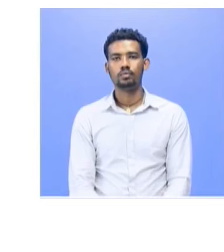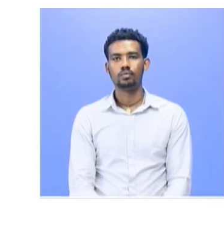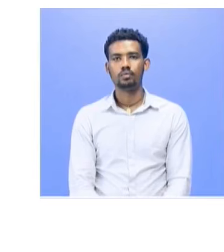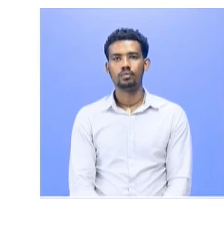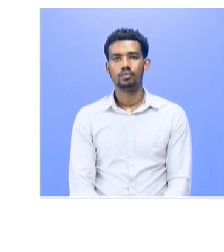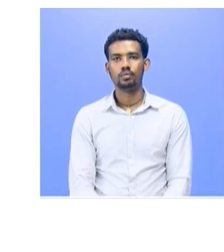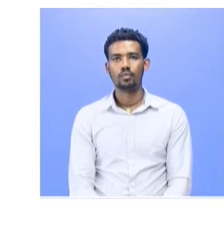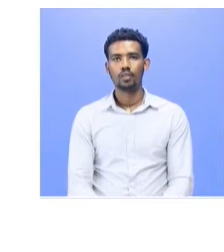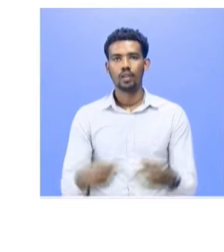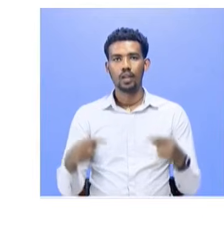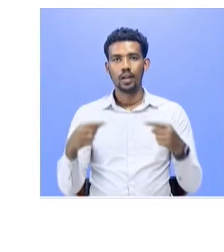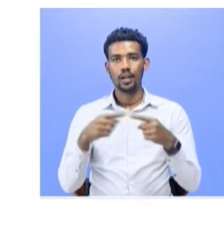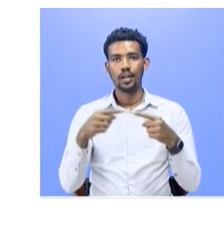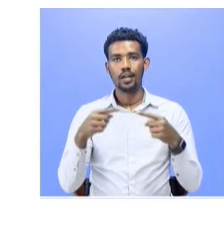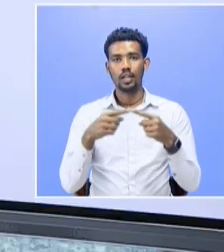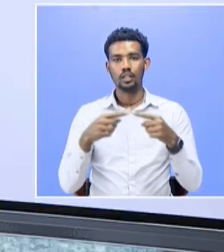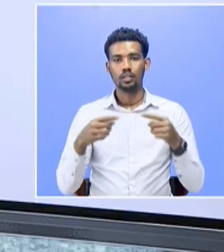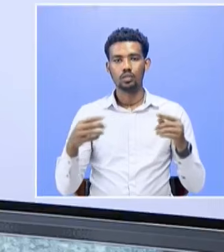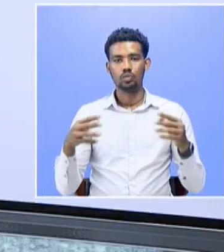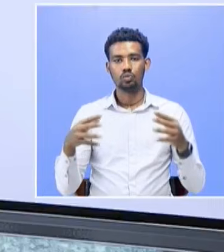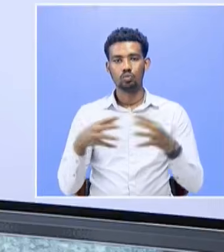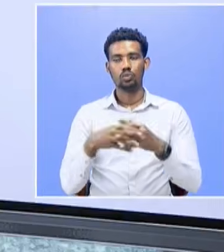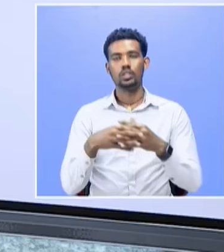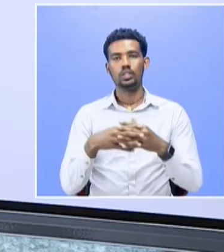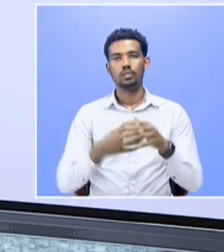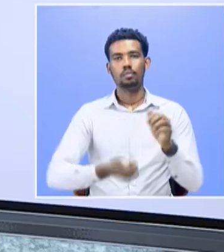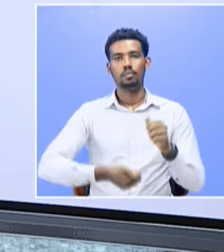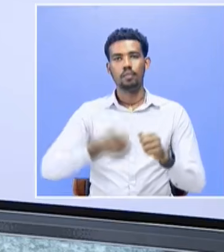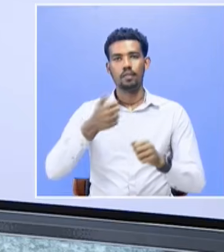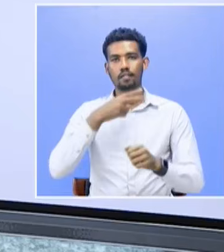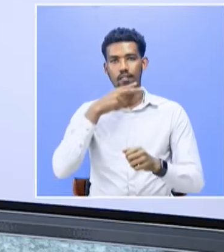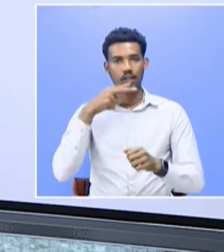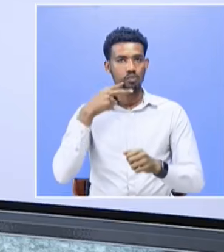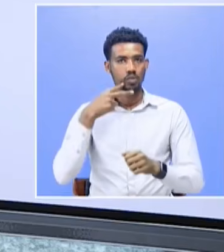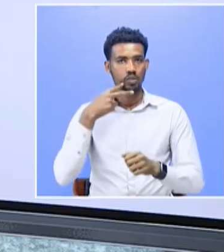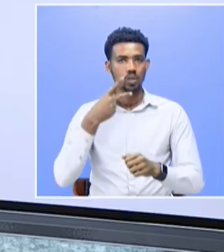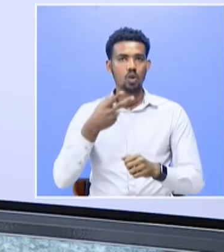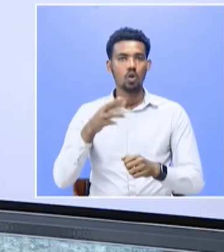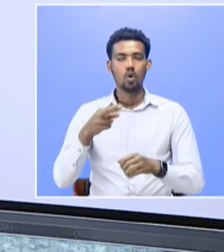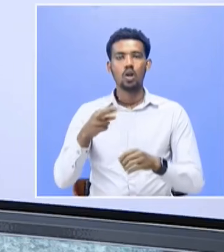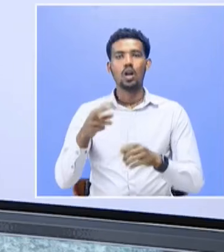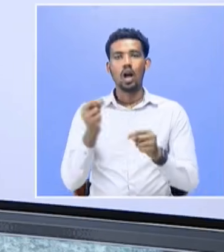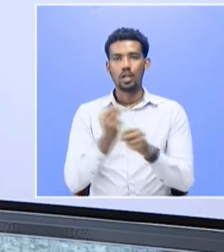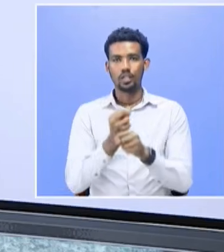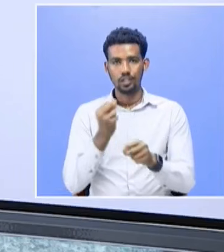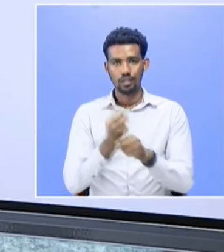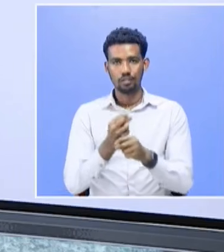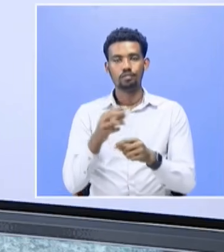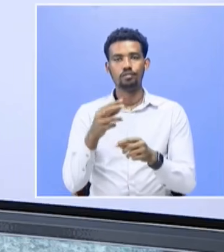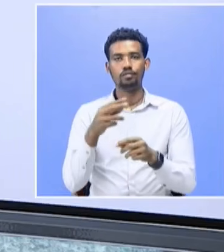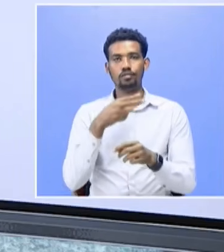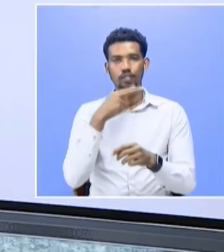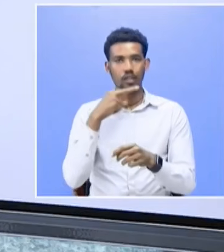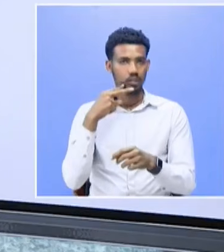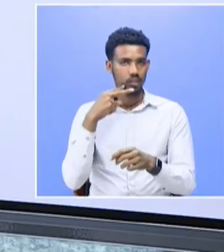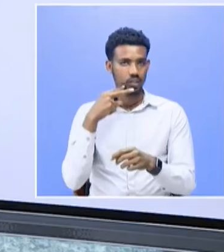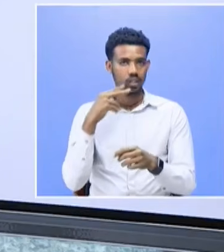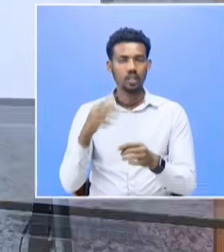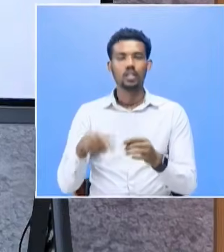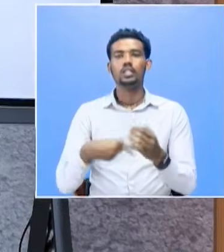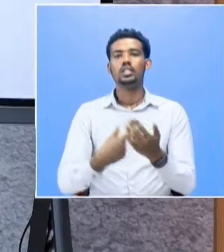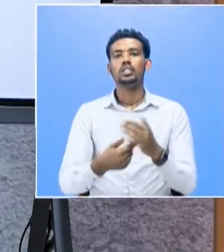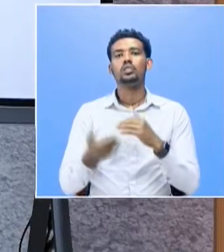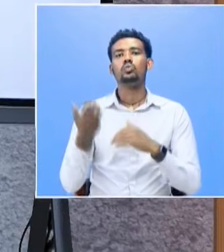related with main verbs or action verbs. Students, this